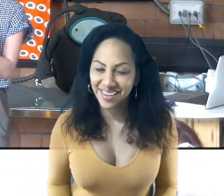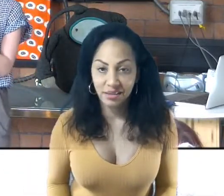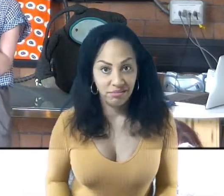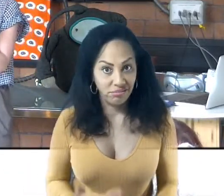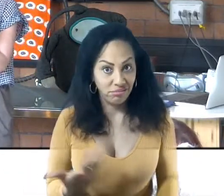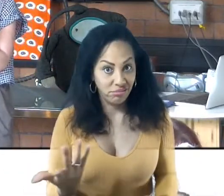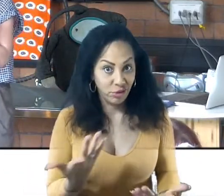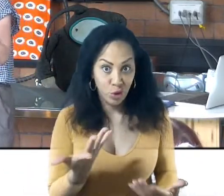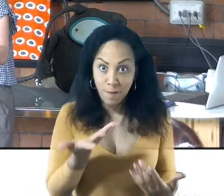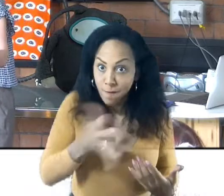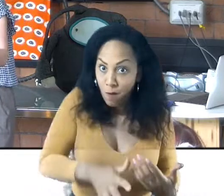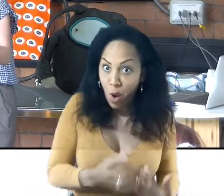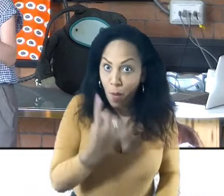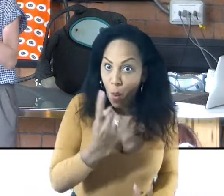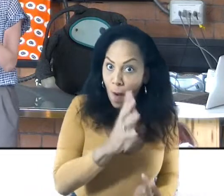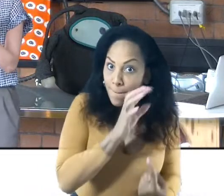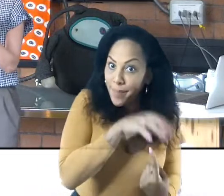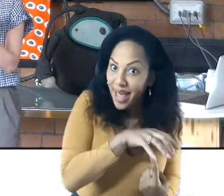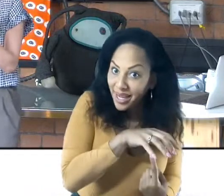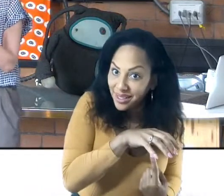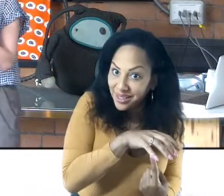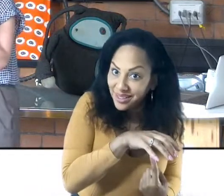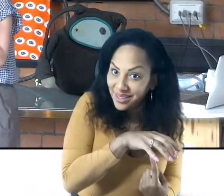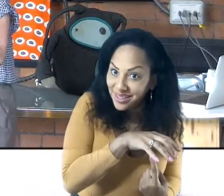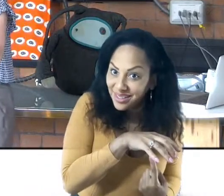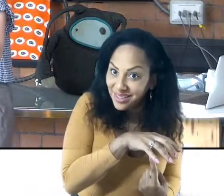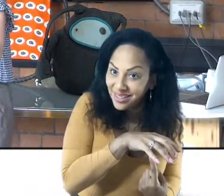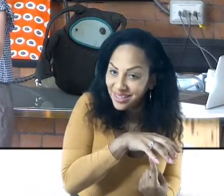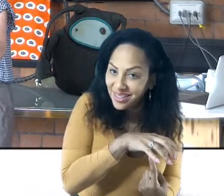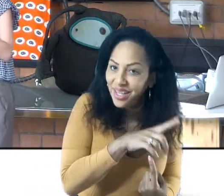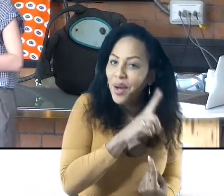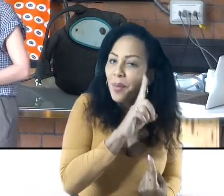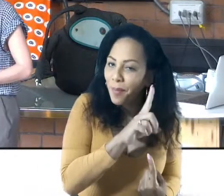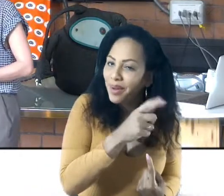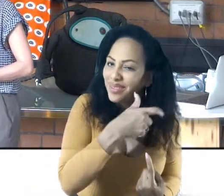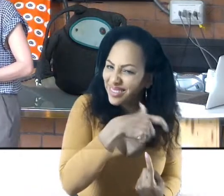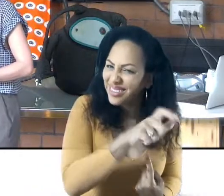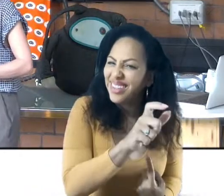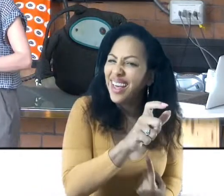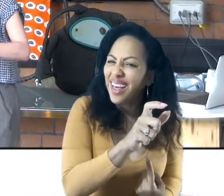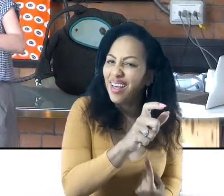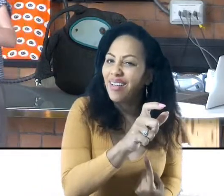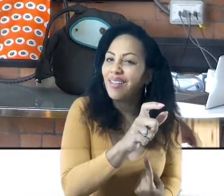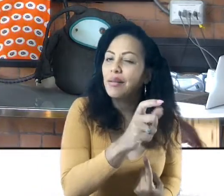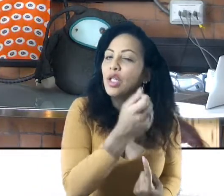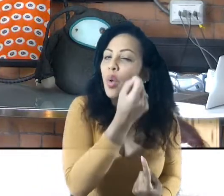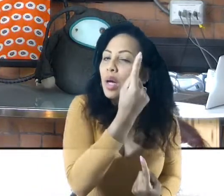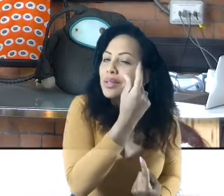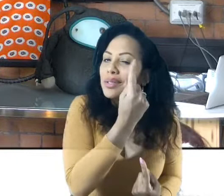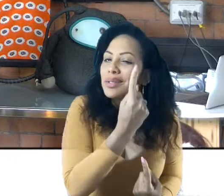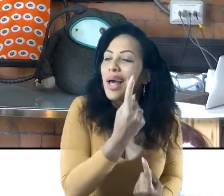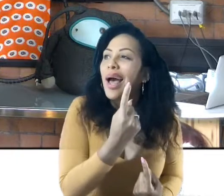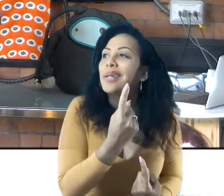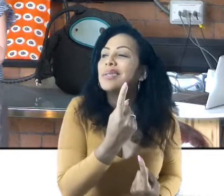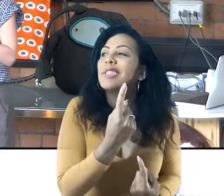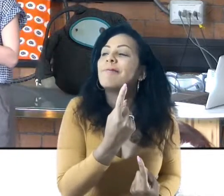place, I think you can identify this with the stories of belonging, being